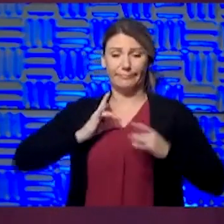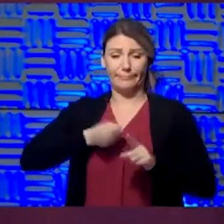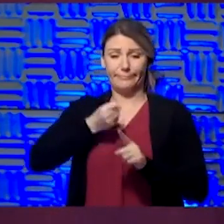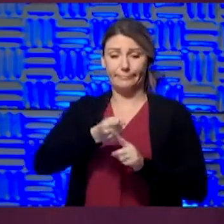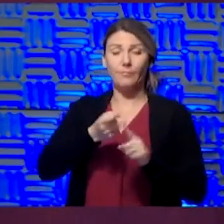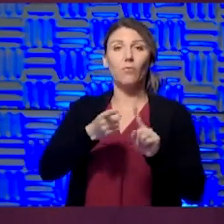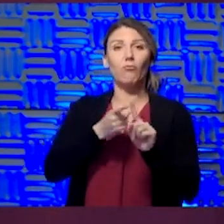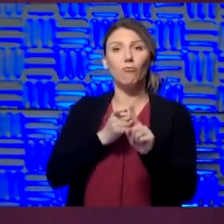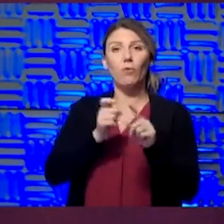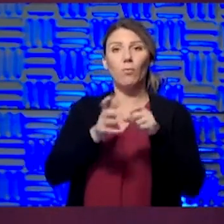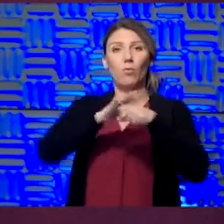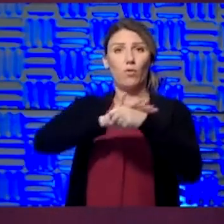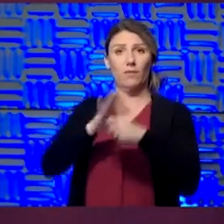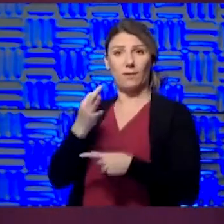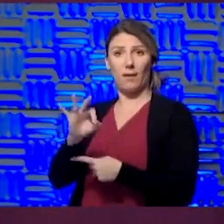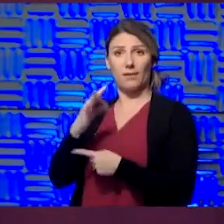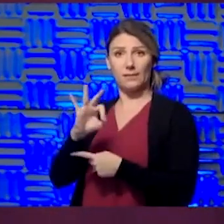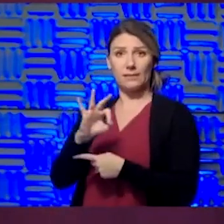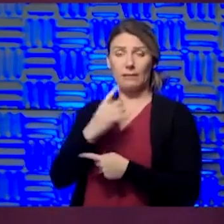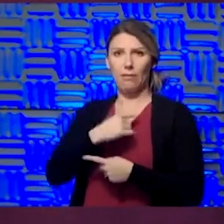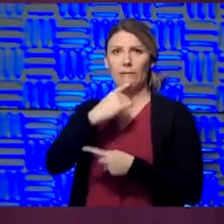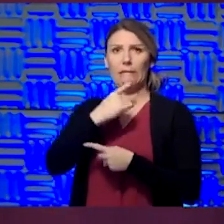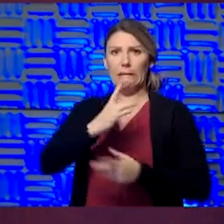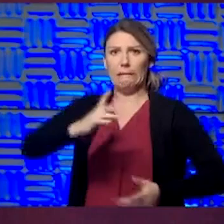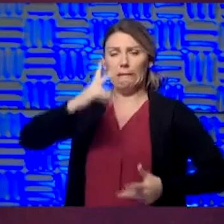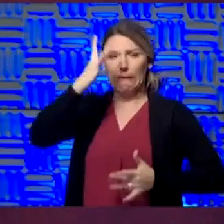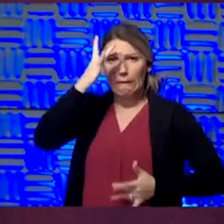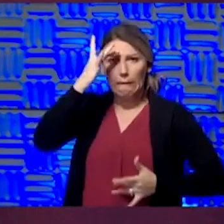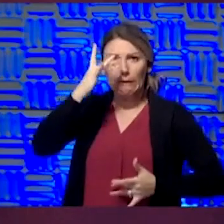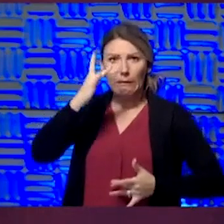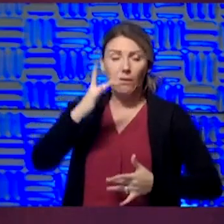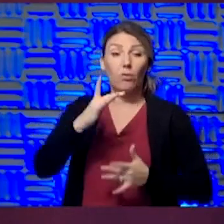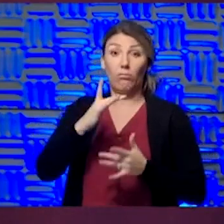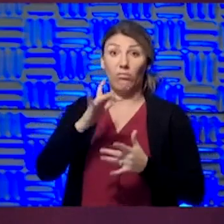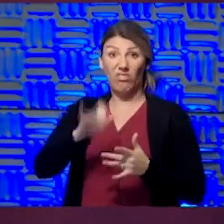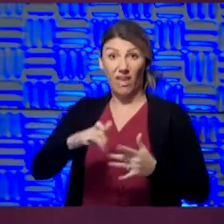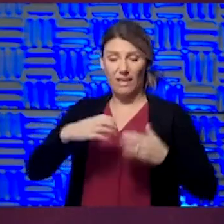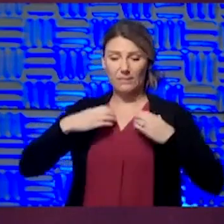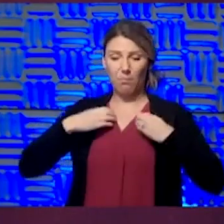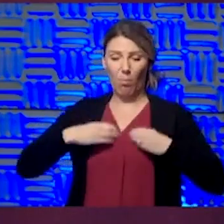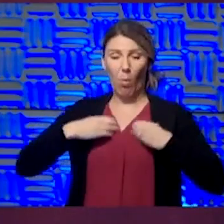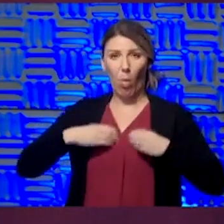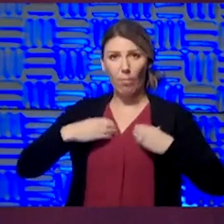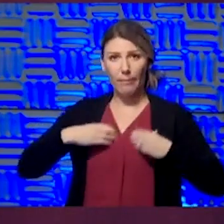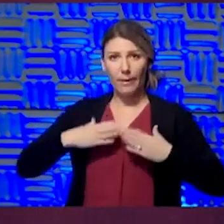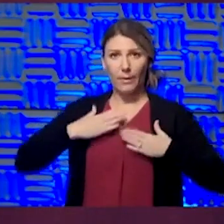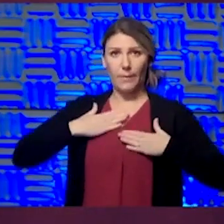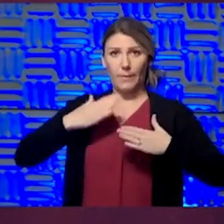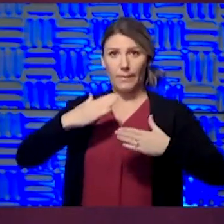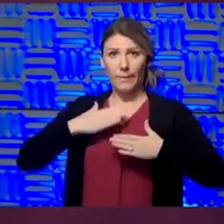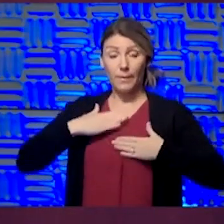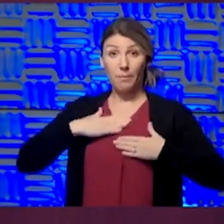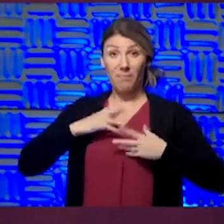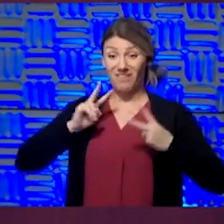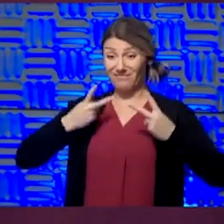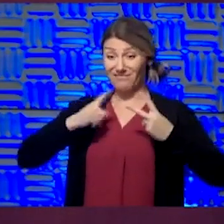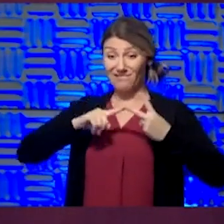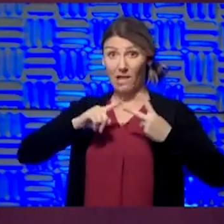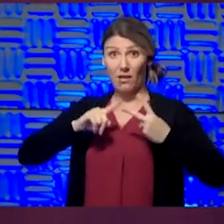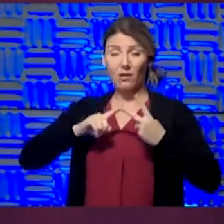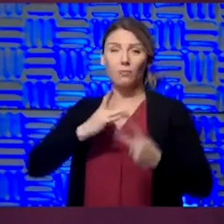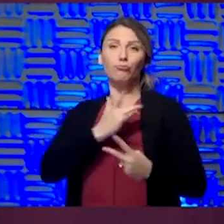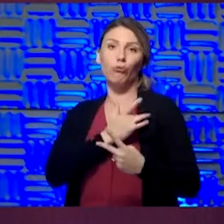they're critically ill patients, the number one cause of death is pulmonary complications. But second to the pulmonary complications is the